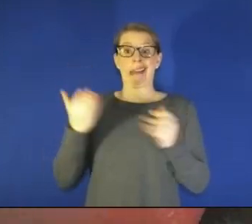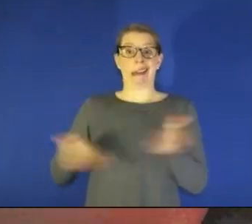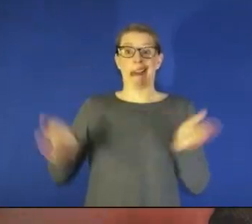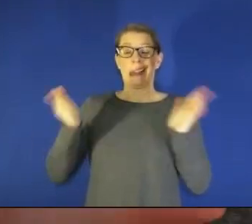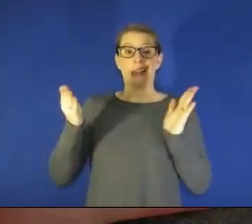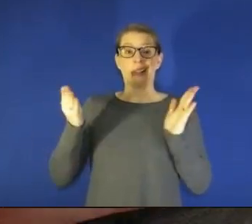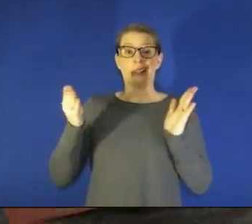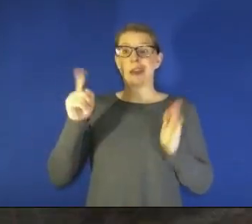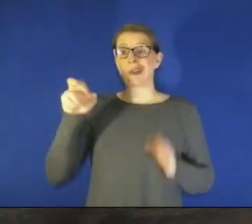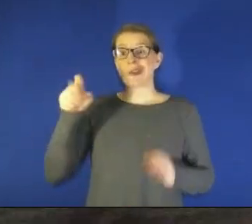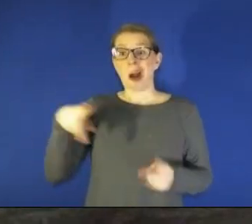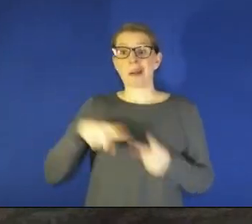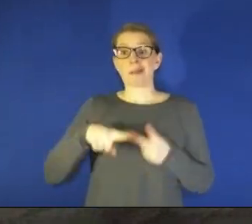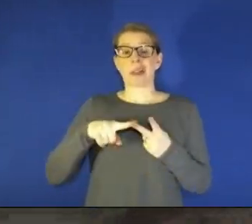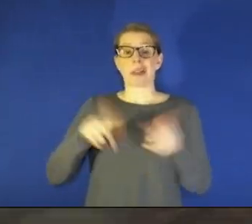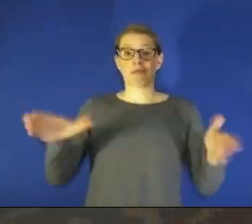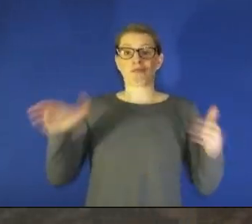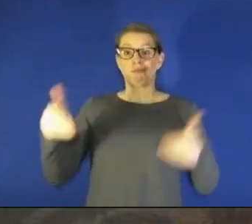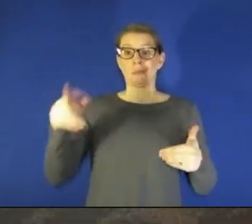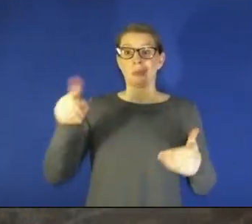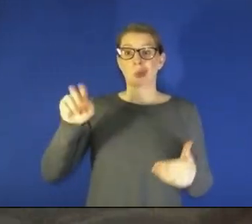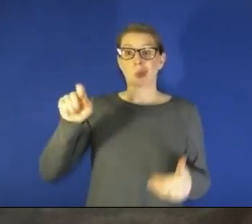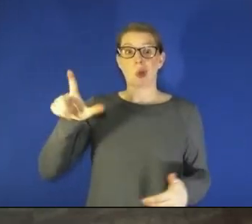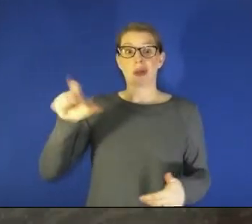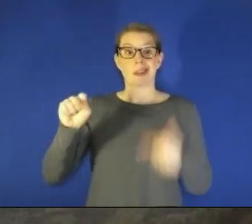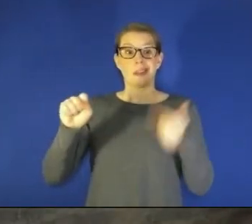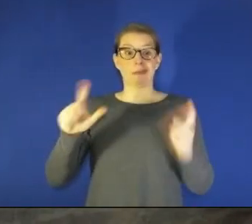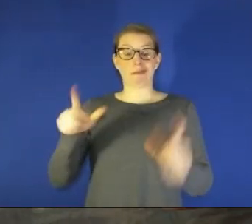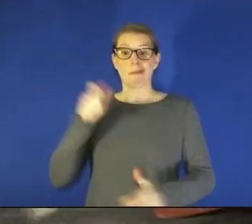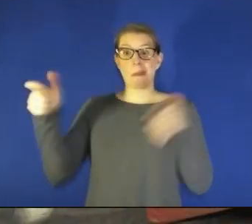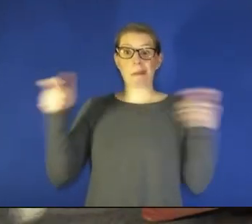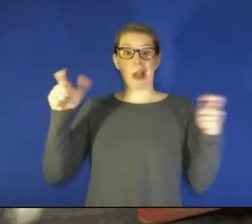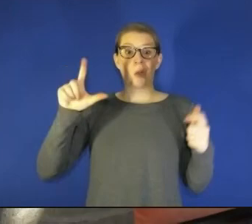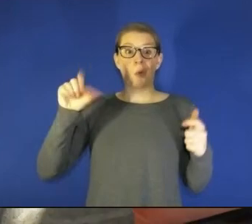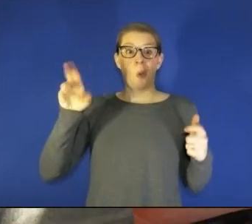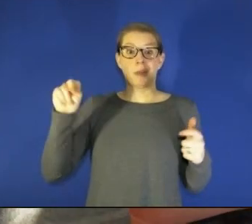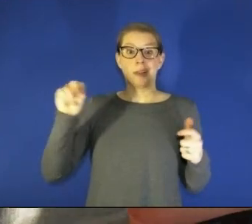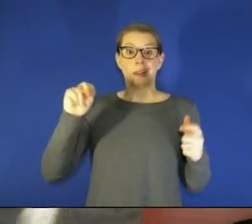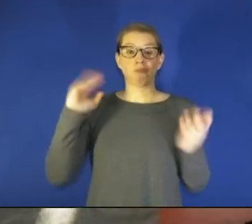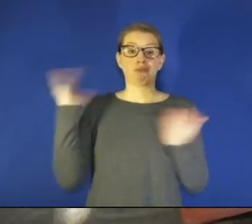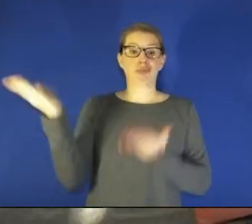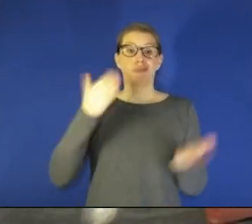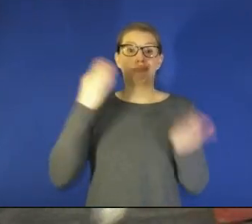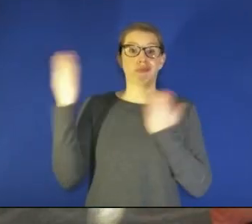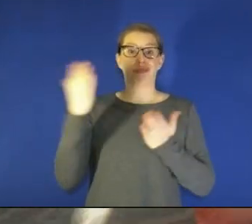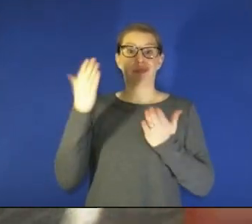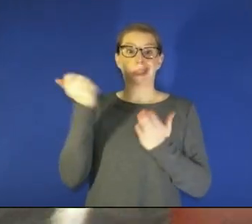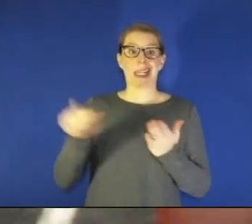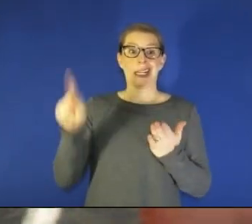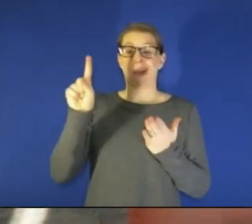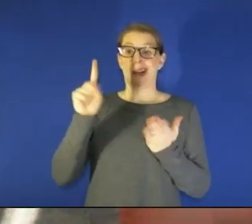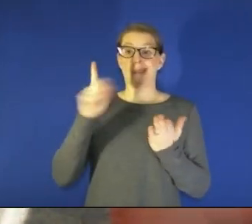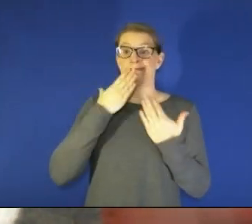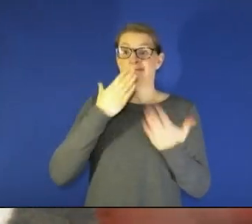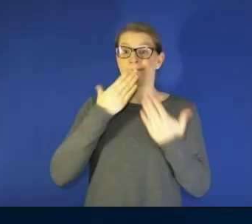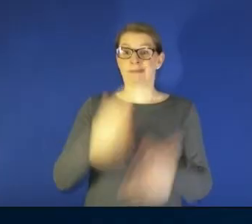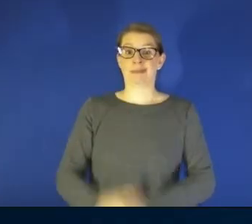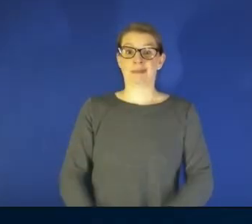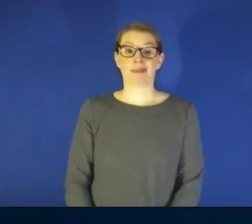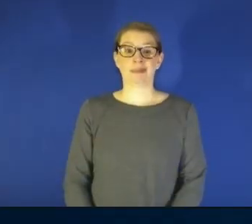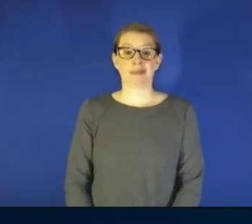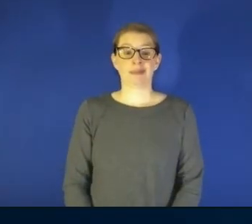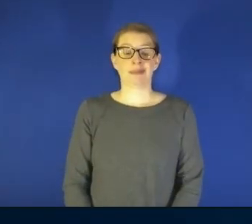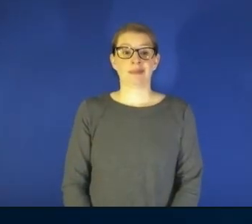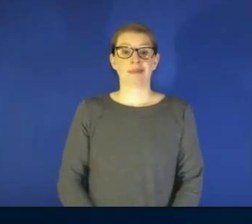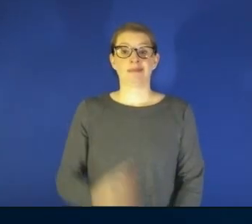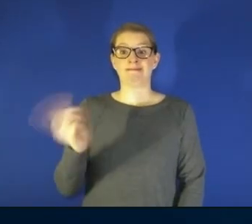tools. It was this huge inflatable colon, and it goes everywhere. This is really cool. Dr. Bonsall, thank you. Thank you, Alexis. Jess, I'm going to